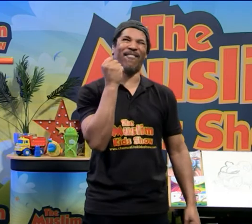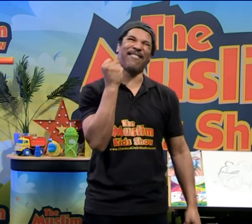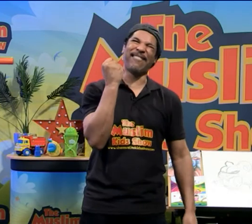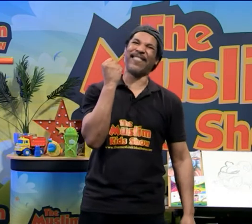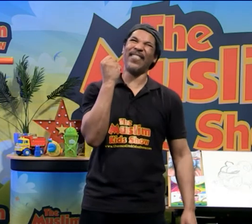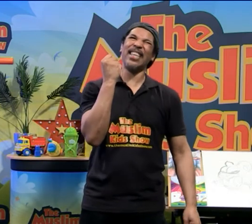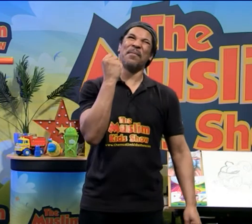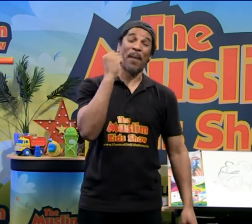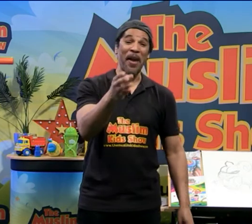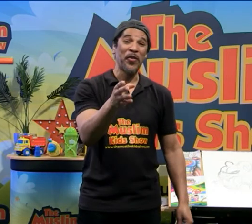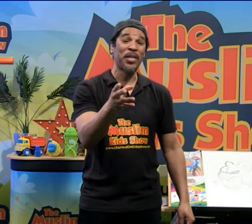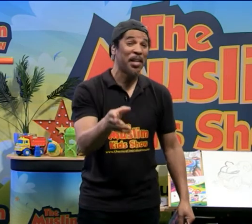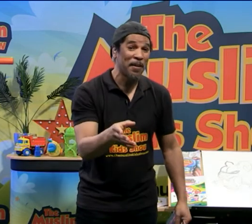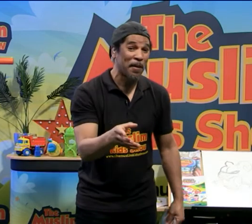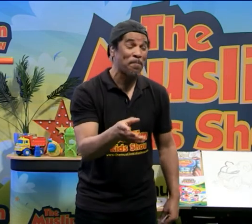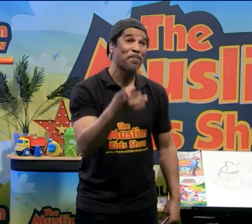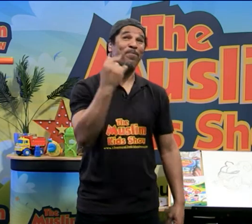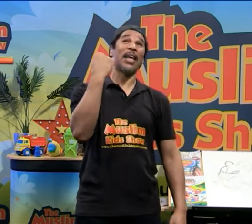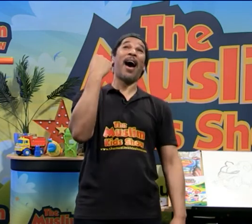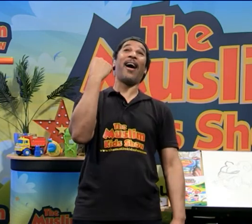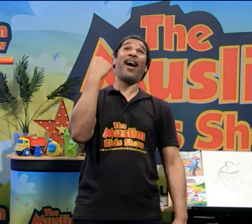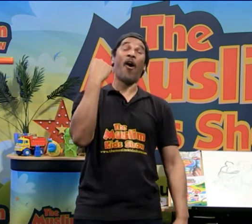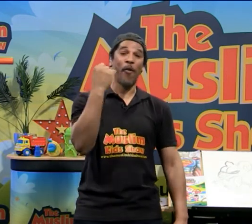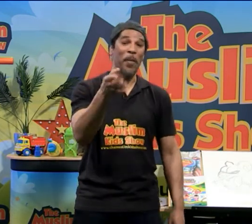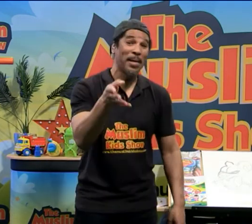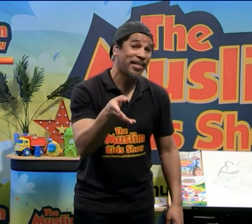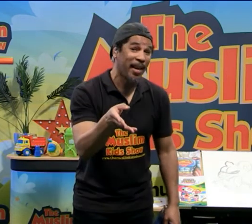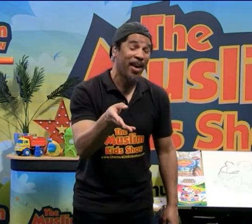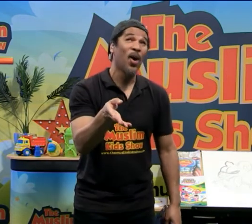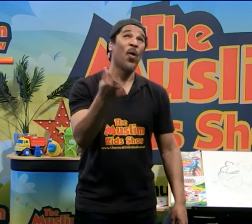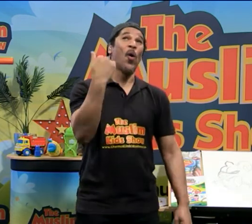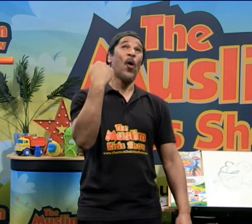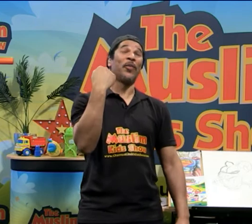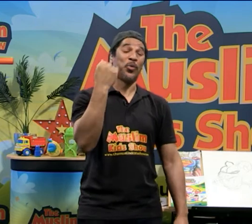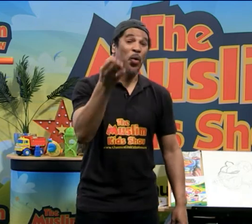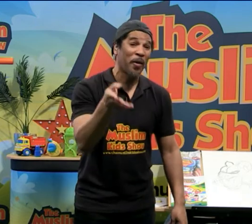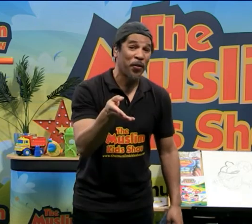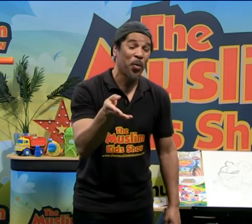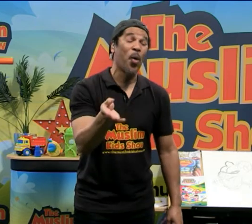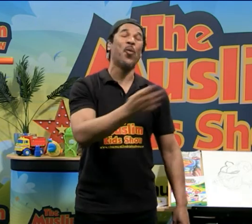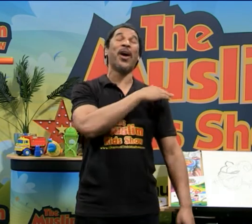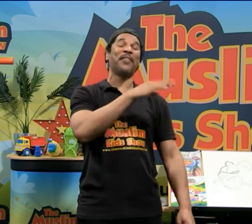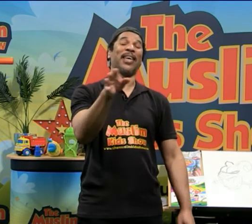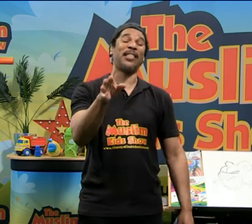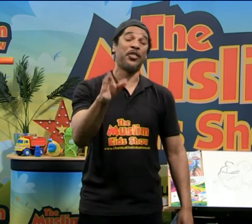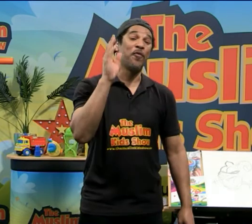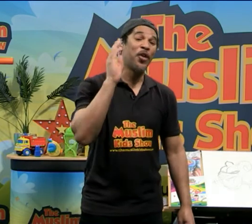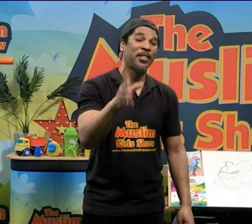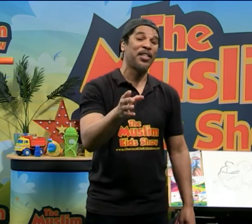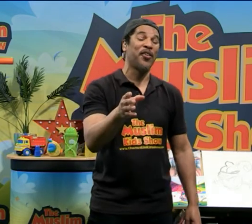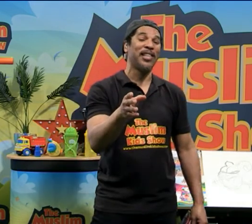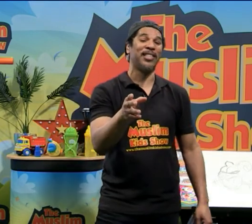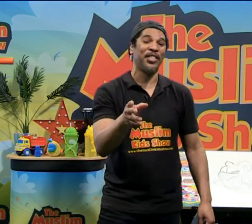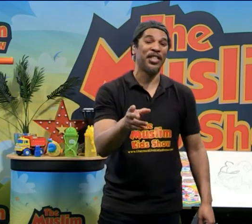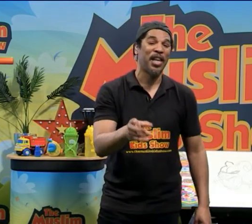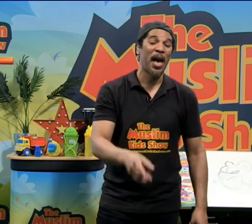right? But if you didn't, or if you missed it, or if it was too quick for you, or whatever the case is, you've not sent